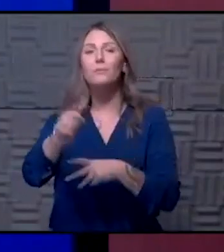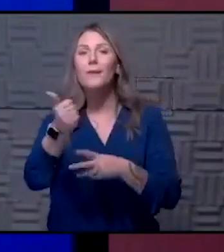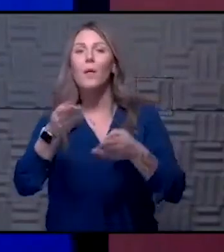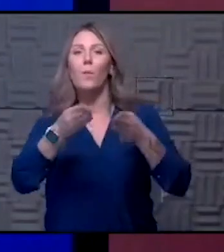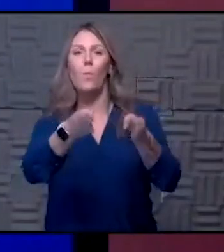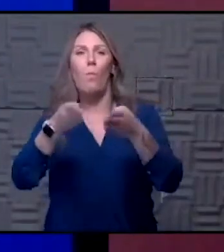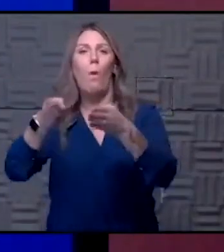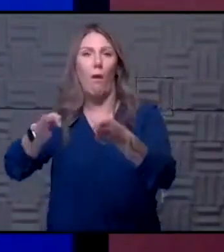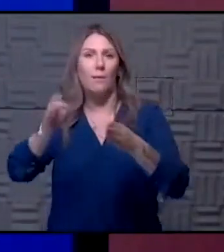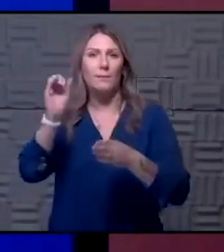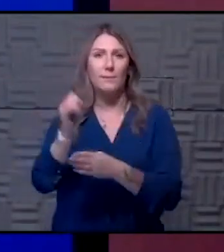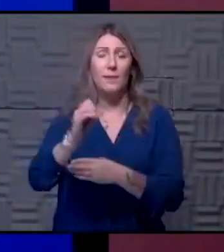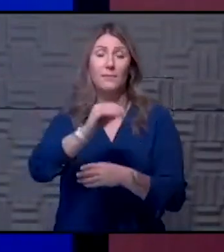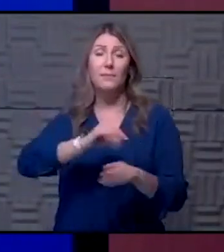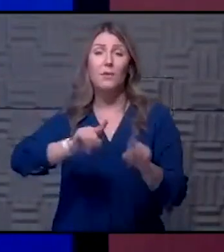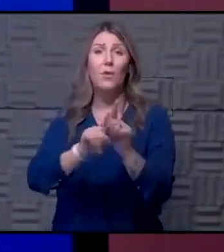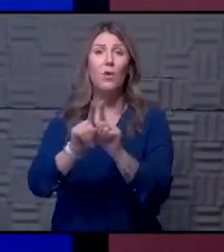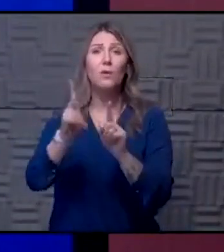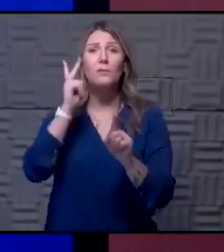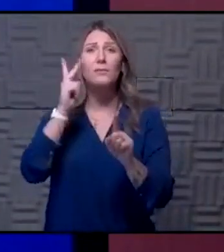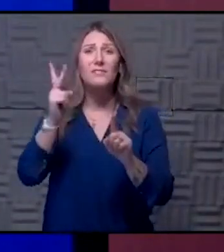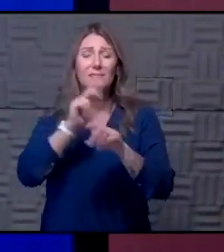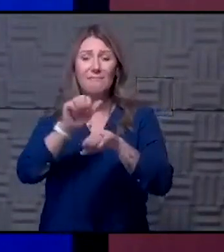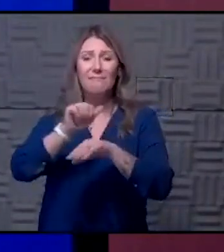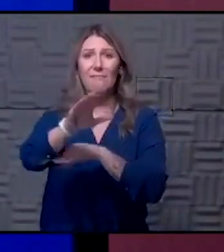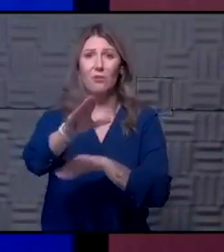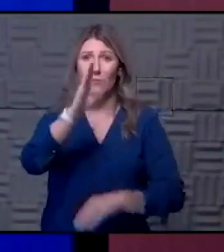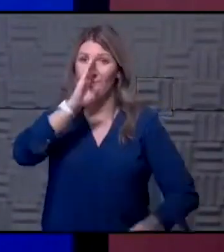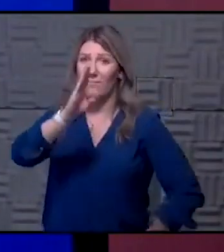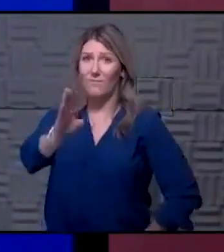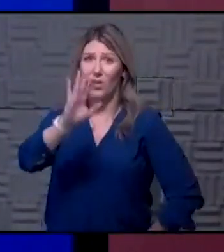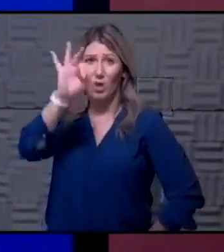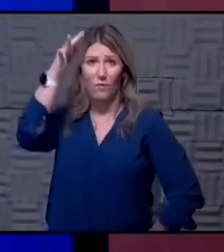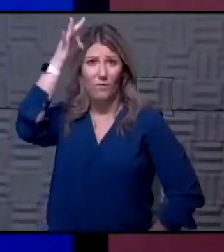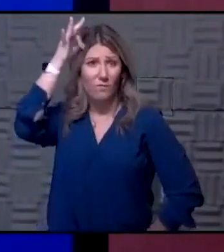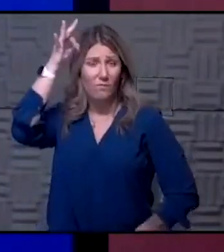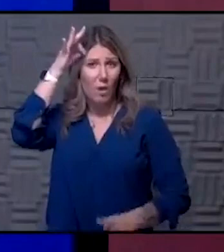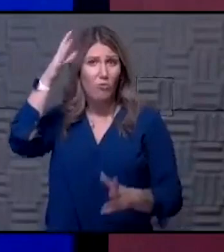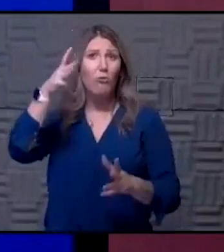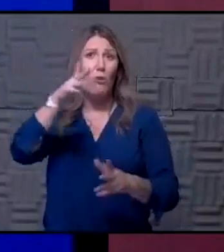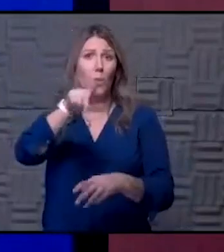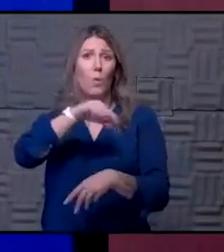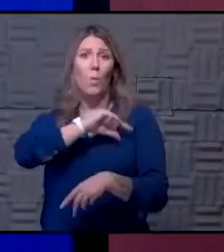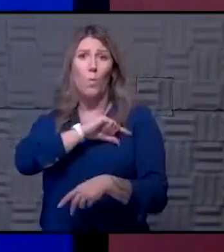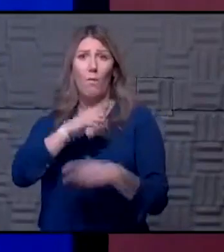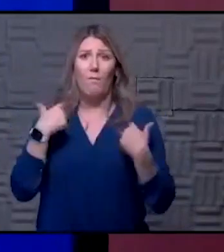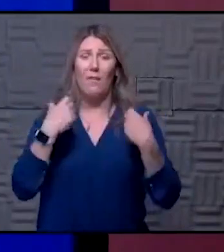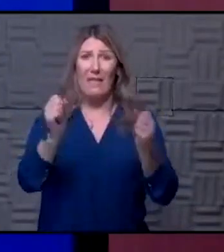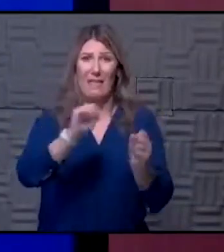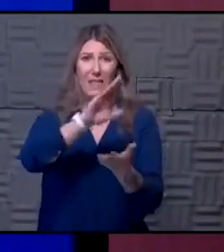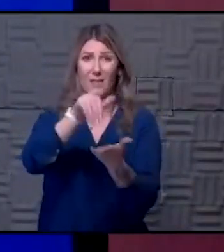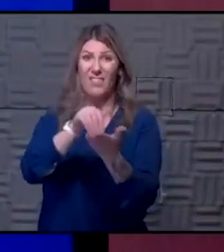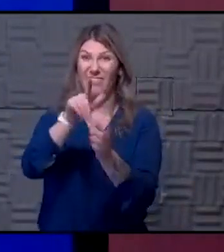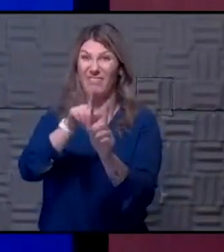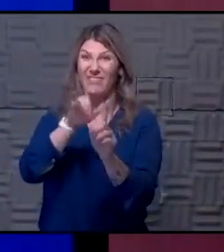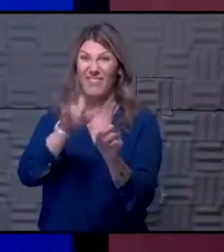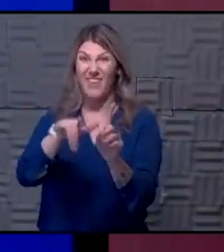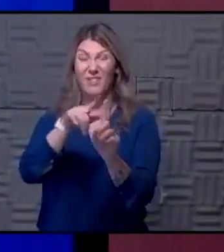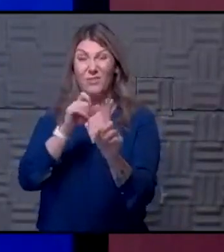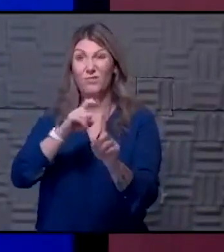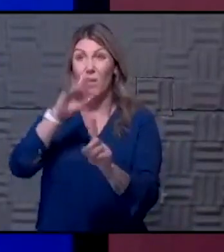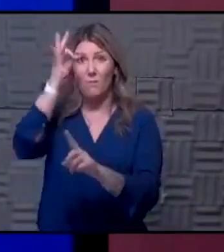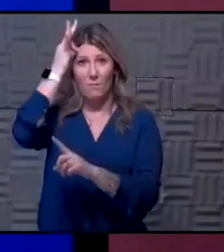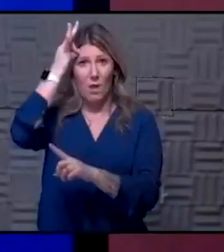that. And we're also beginning to see shipments now direct to federally qualified health centers, and that's coming from the federal government. And because